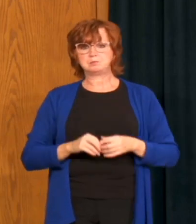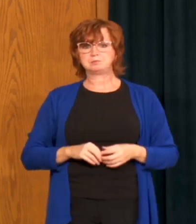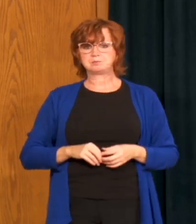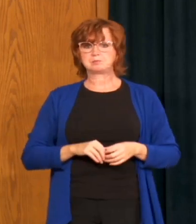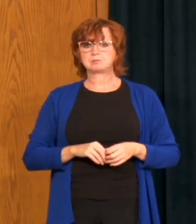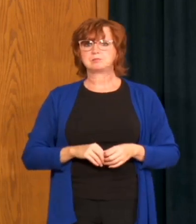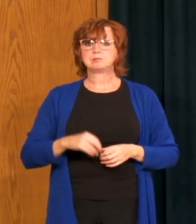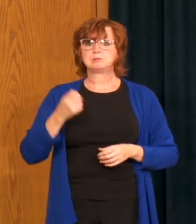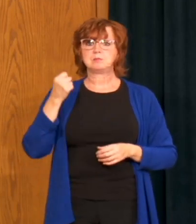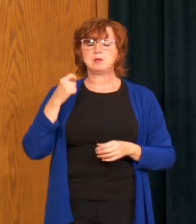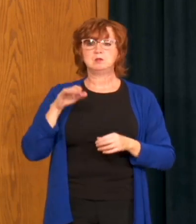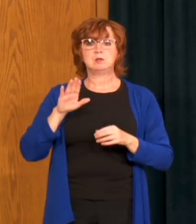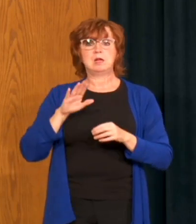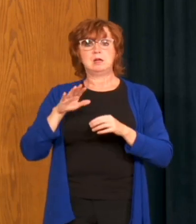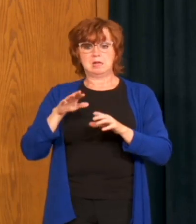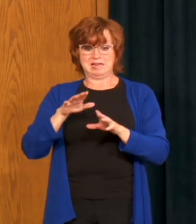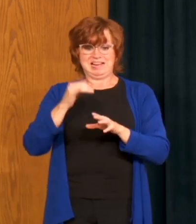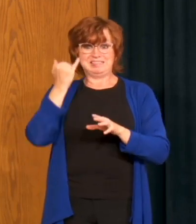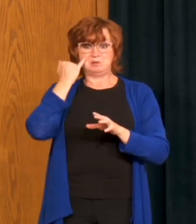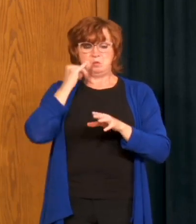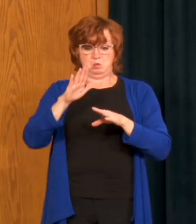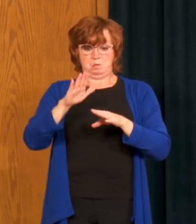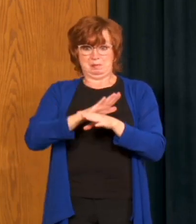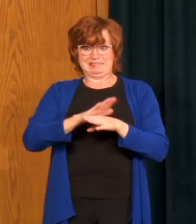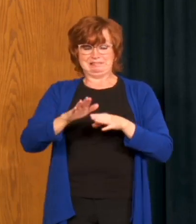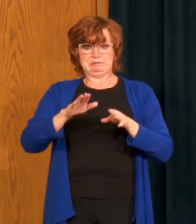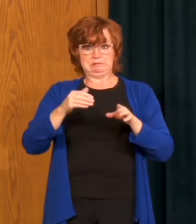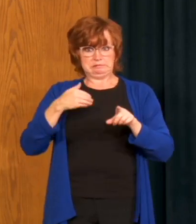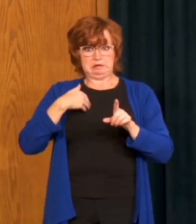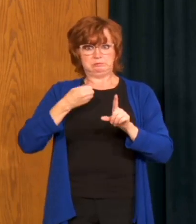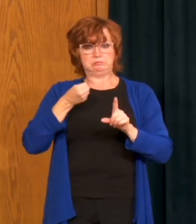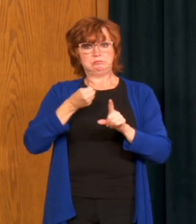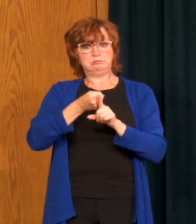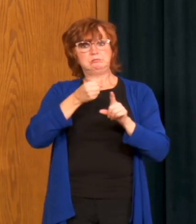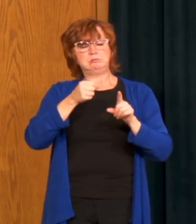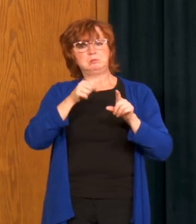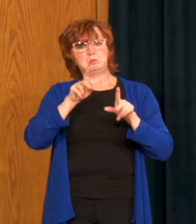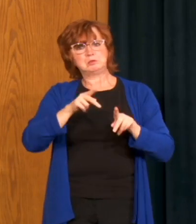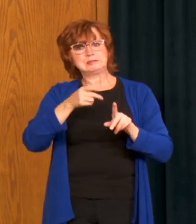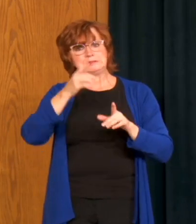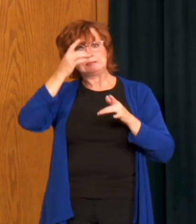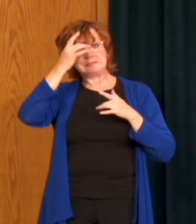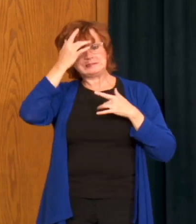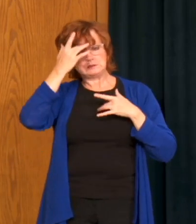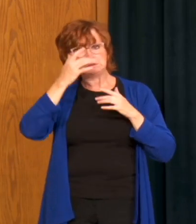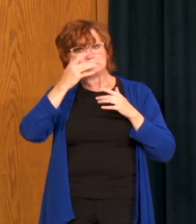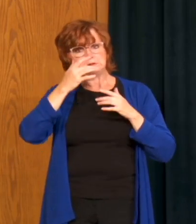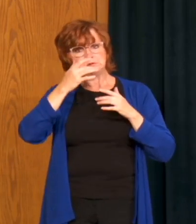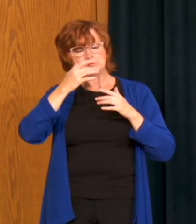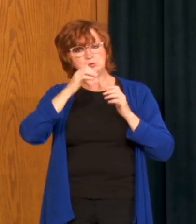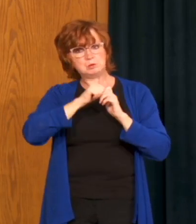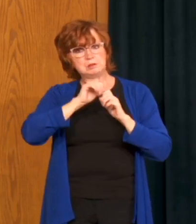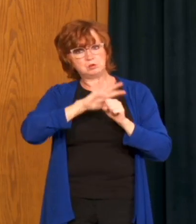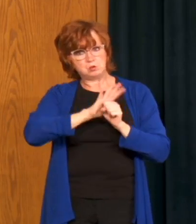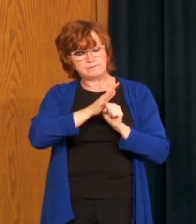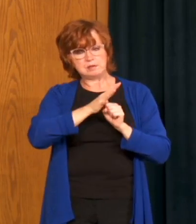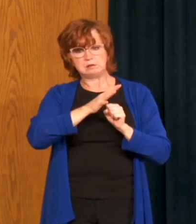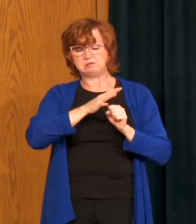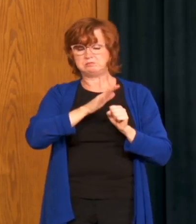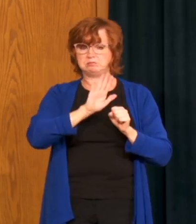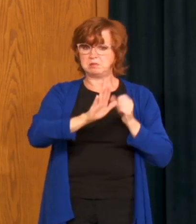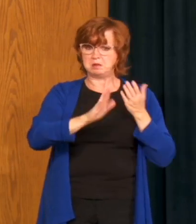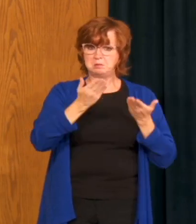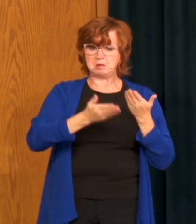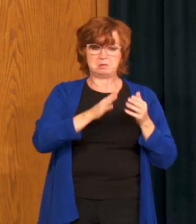to identify asymptomatic or mildly symptomatic cases, so that individuals who are positive or